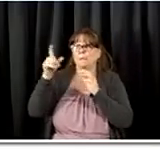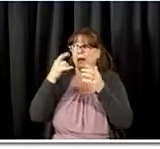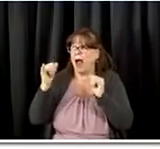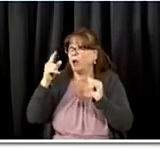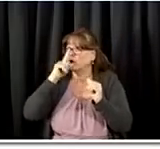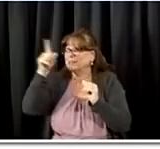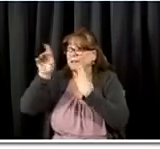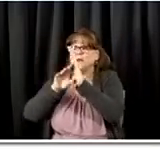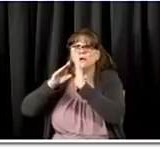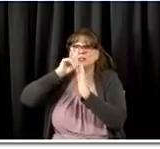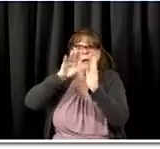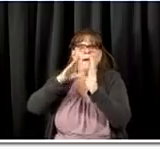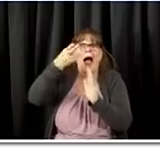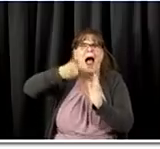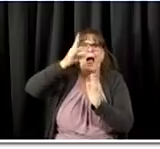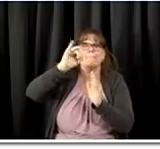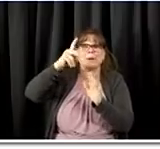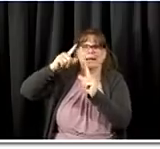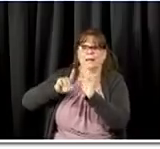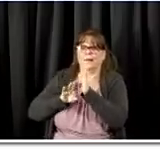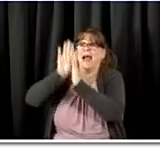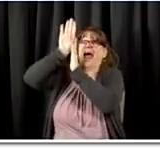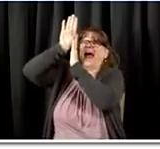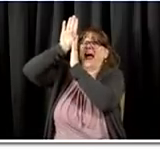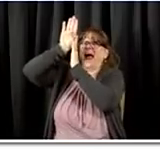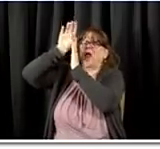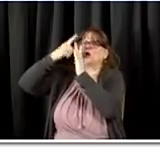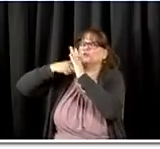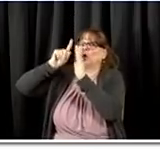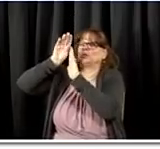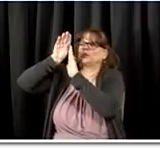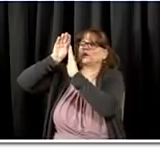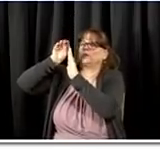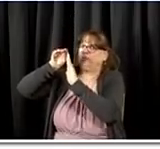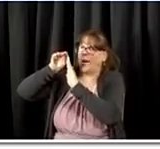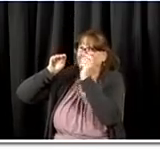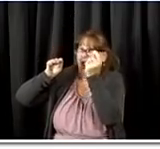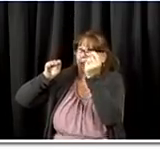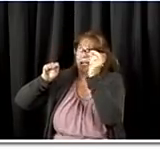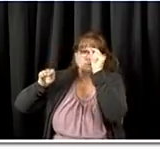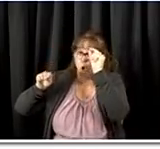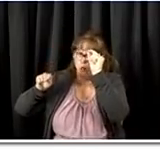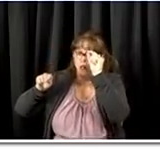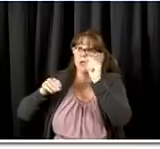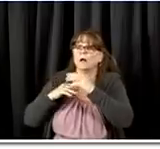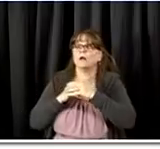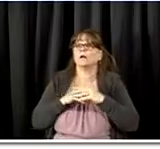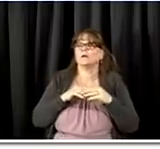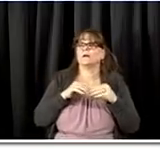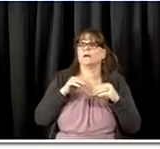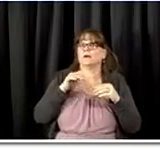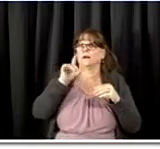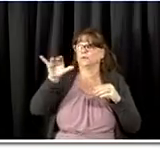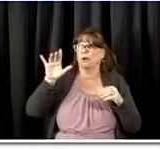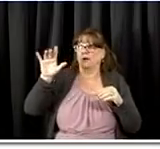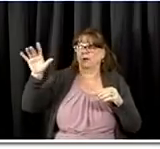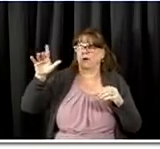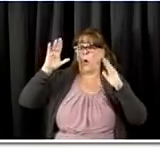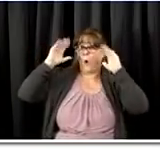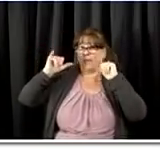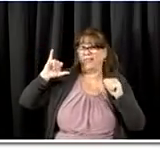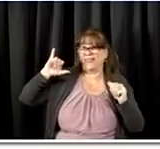So we have seen a little bit of a slowing of our increase in cases. It could be our earliest indication that some of the actions